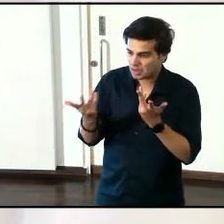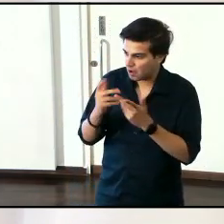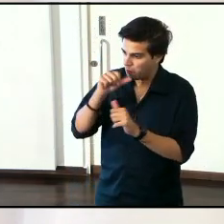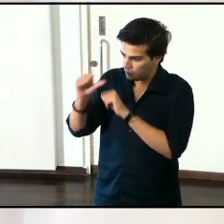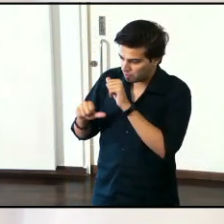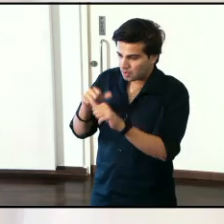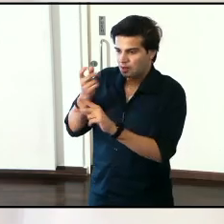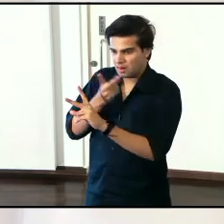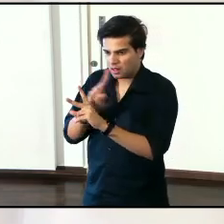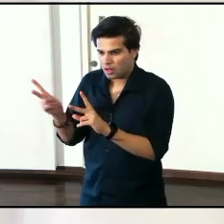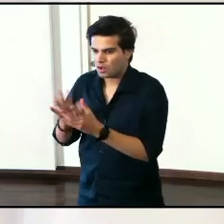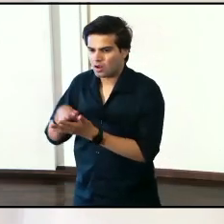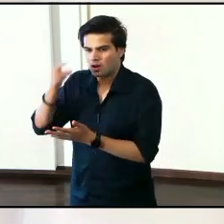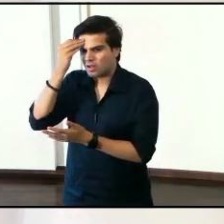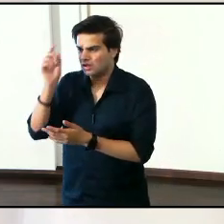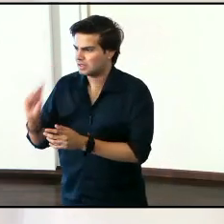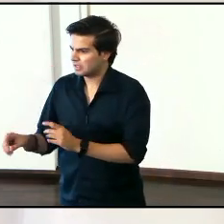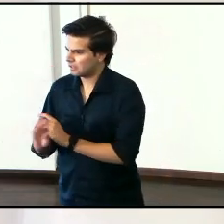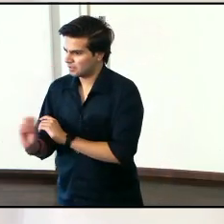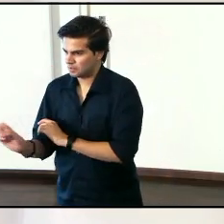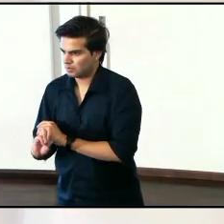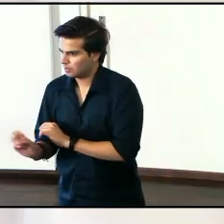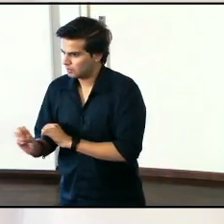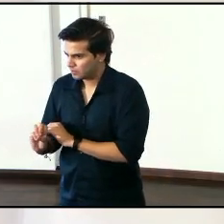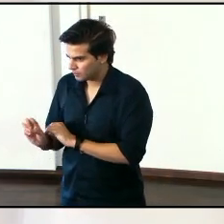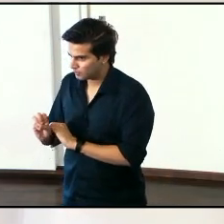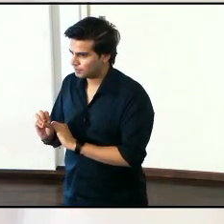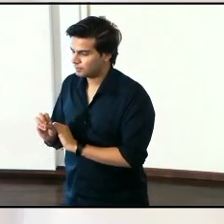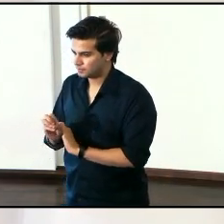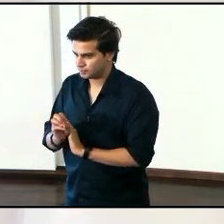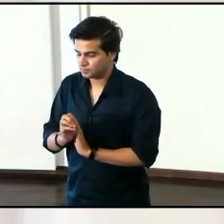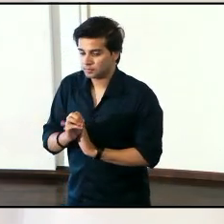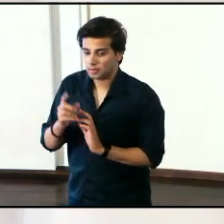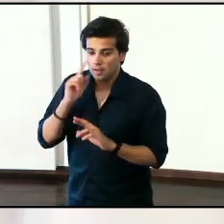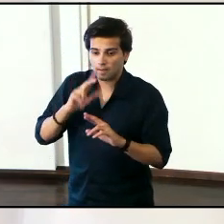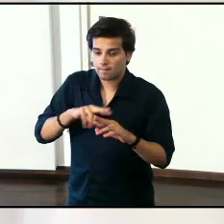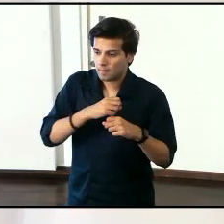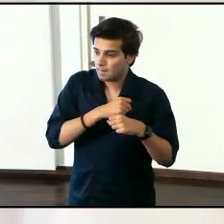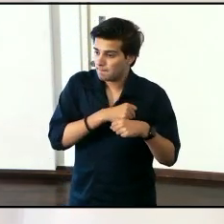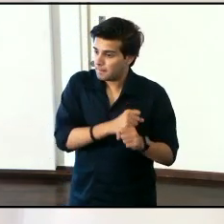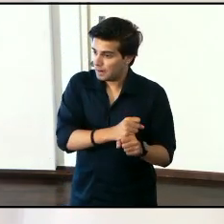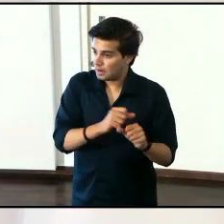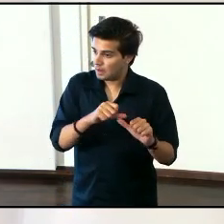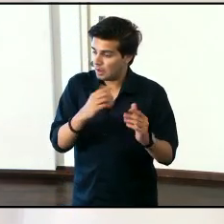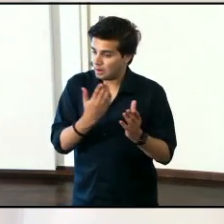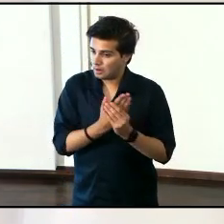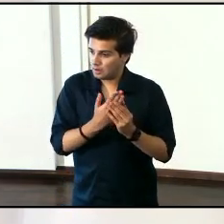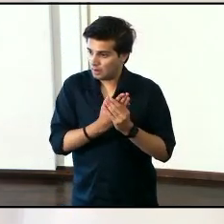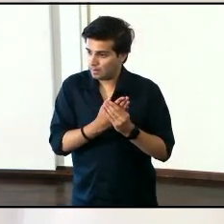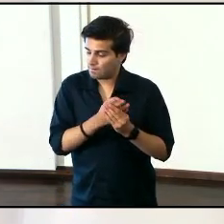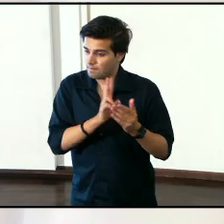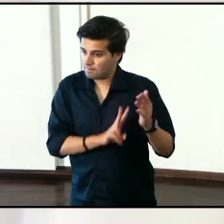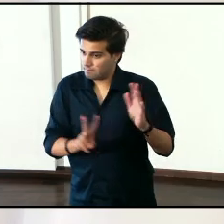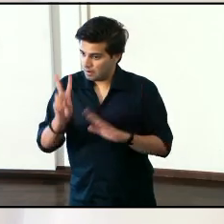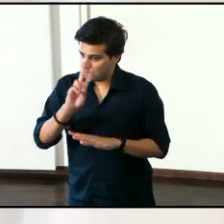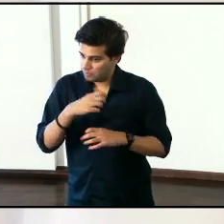circulation, and any number of things of this kind in order to make the archive viable